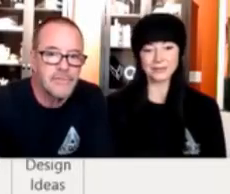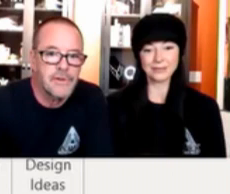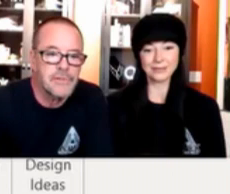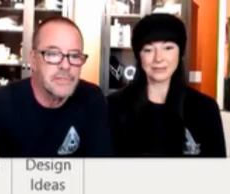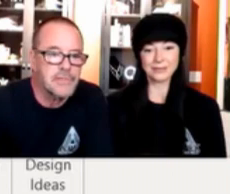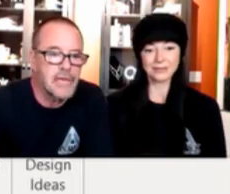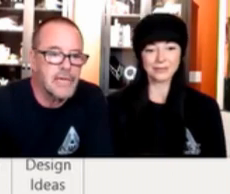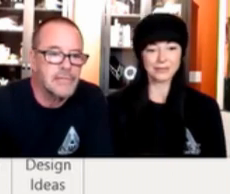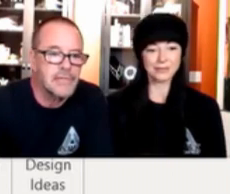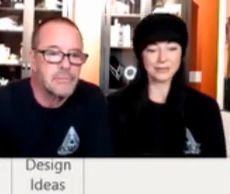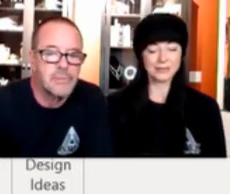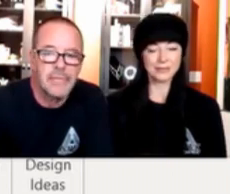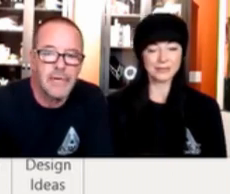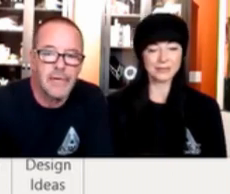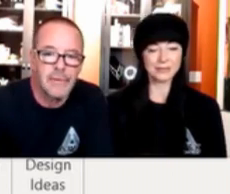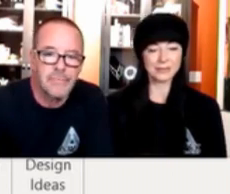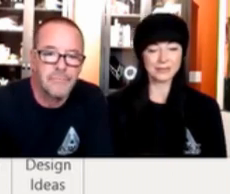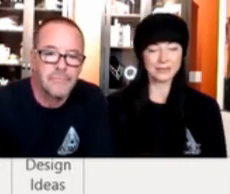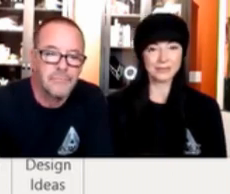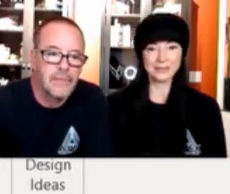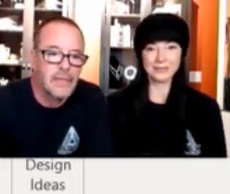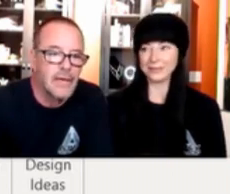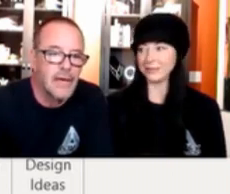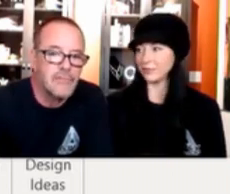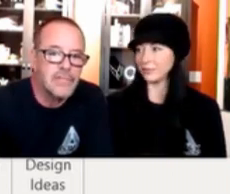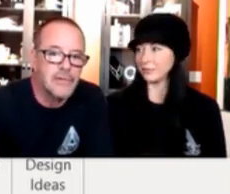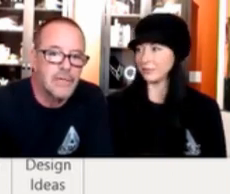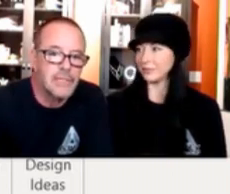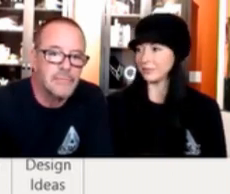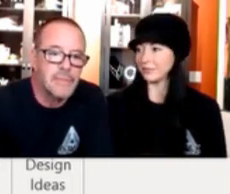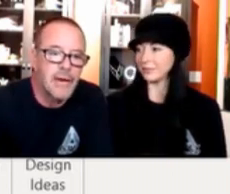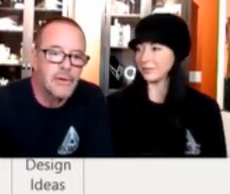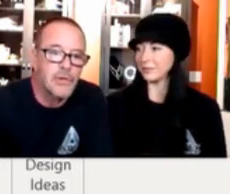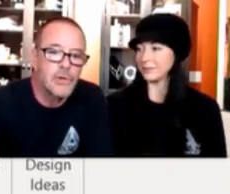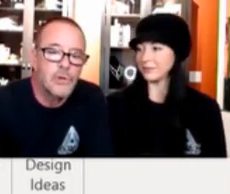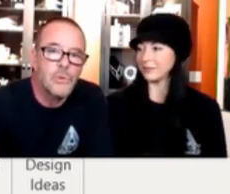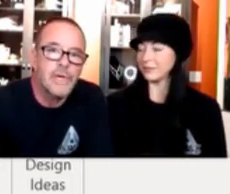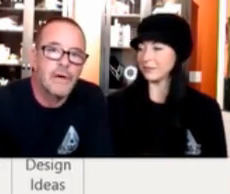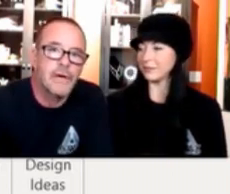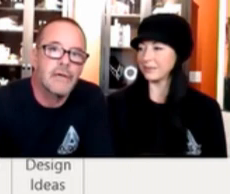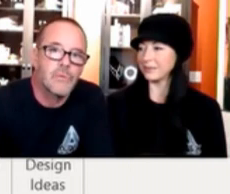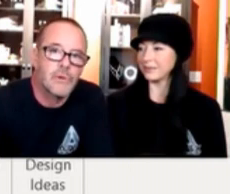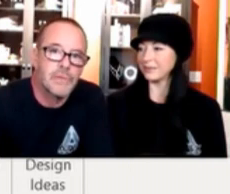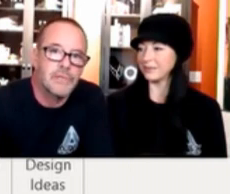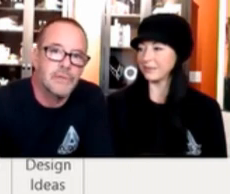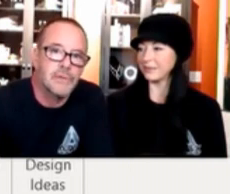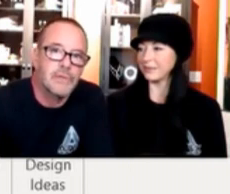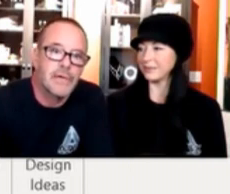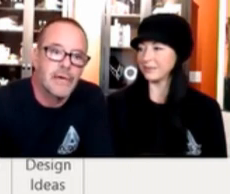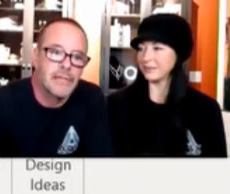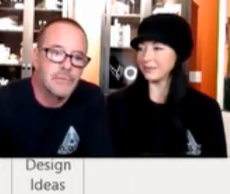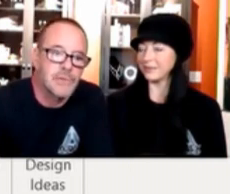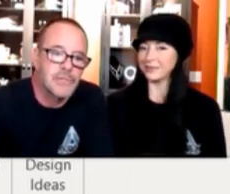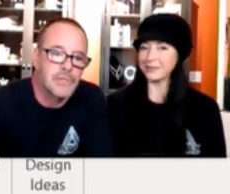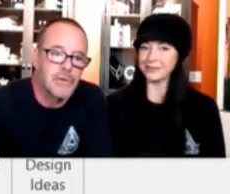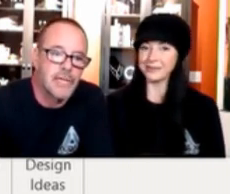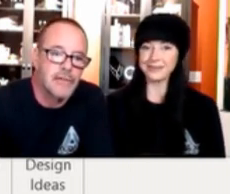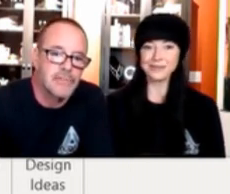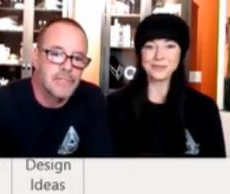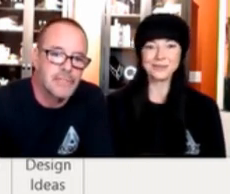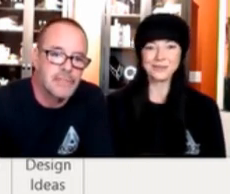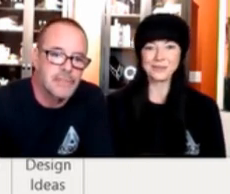And this first slide is going to be a video, a little bit about who we are and what we do, and then we'll see